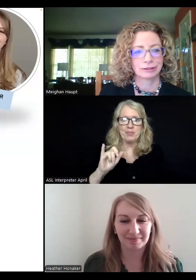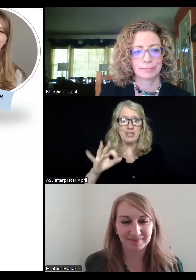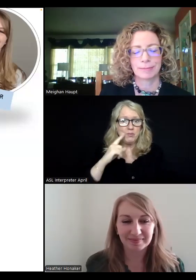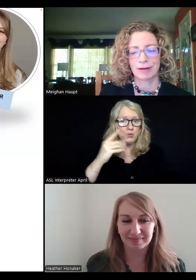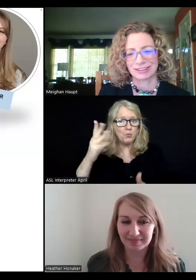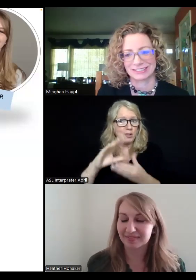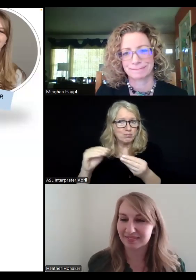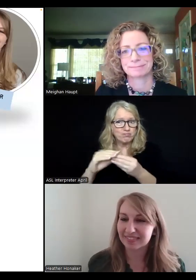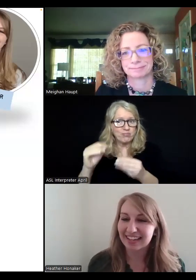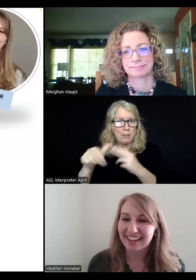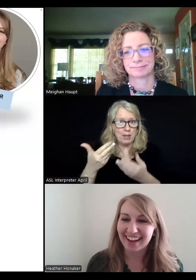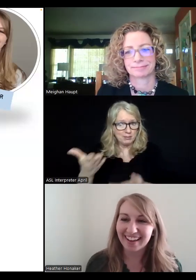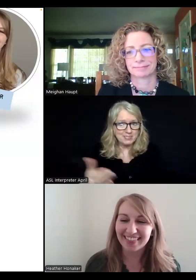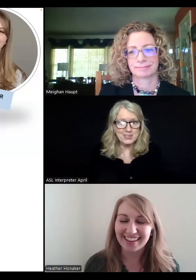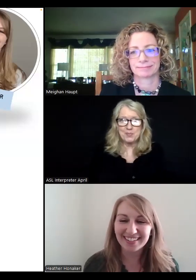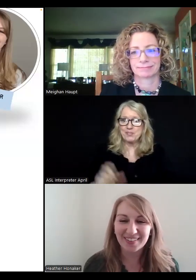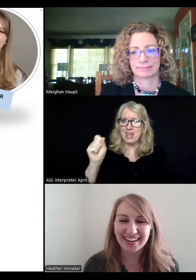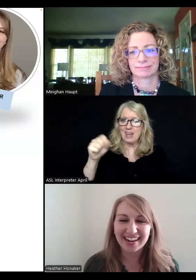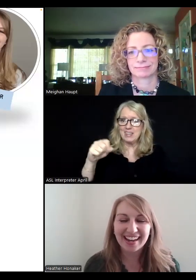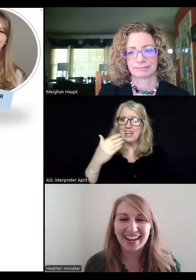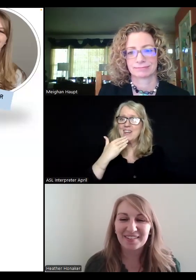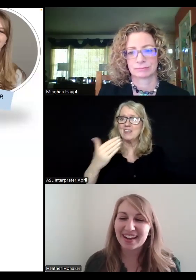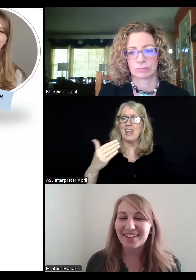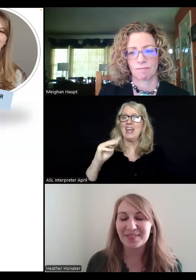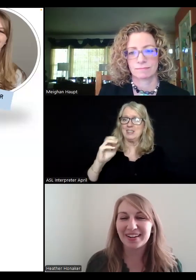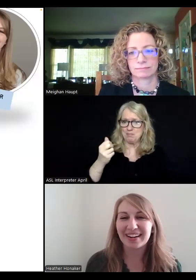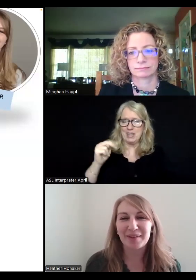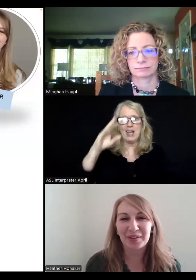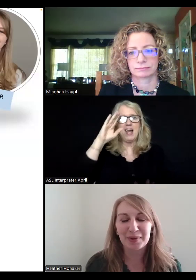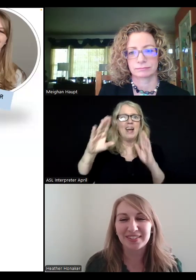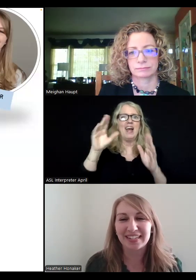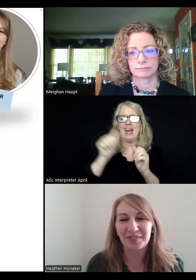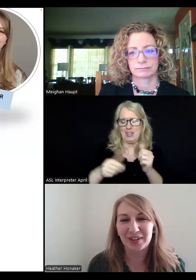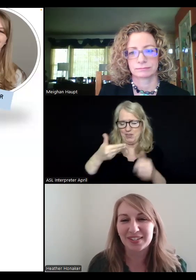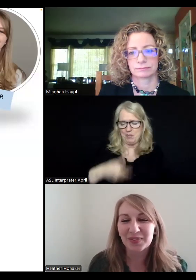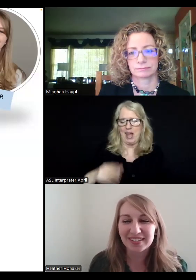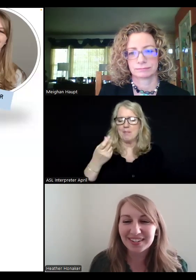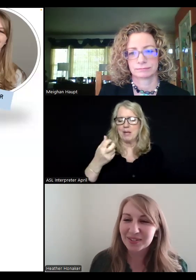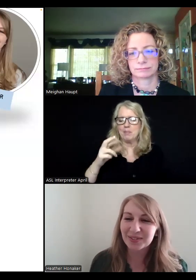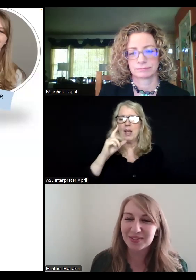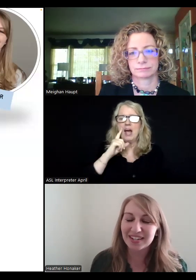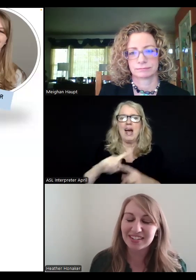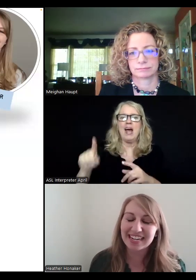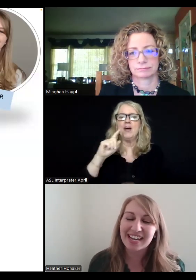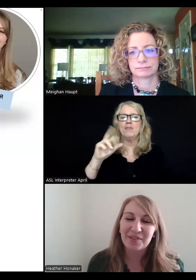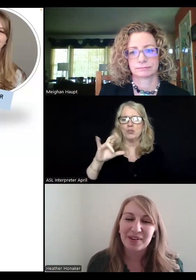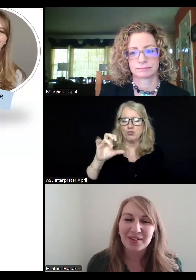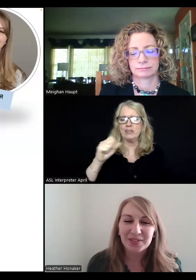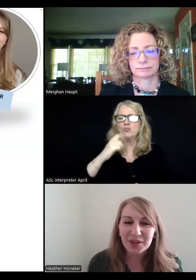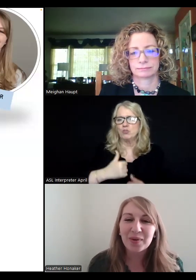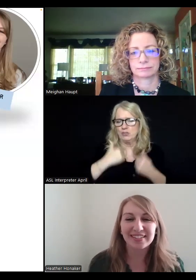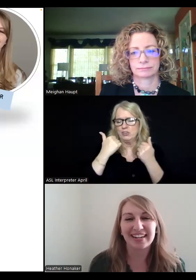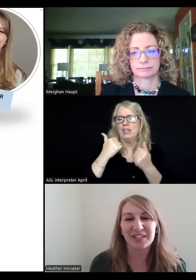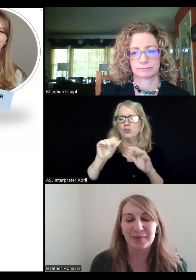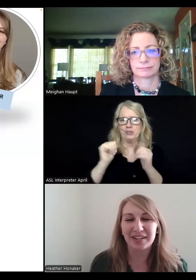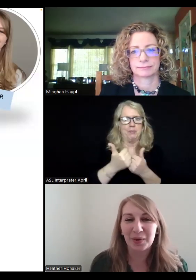tell us a little bit about this. Yeah, thanks, Megan. Hi, everyone. I'm Heather, president of the Crisis Residential Association. We are